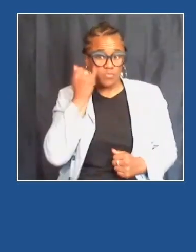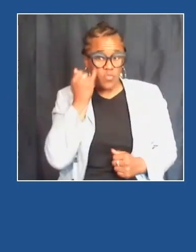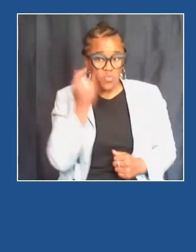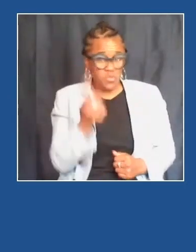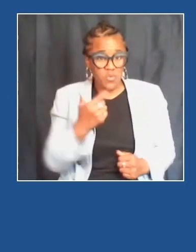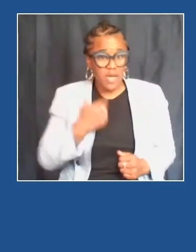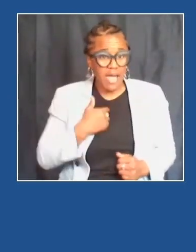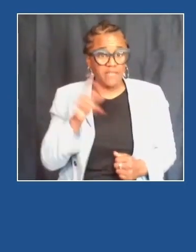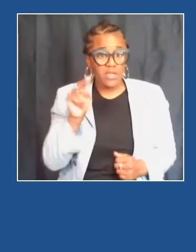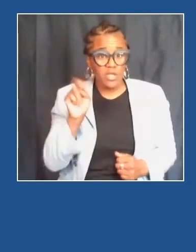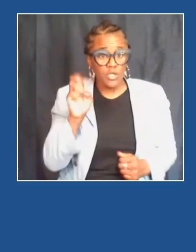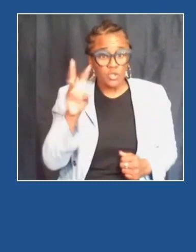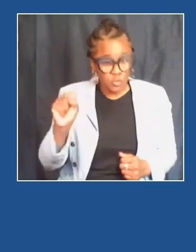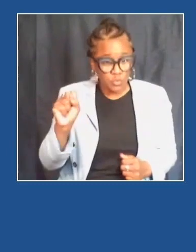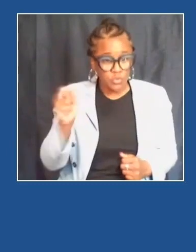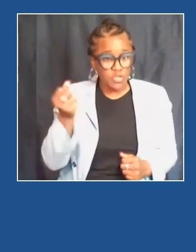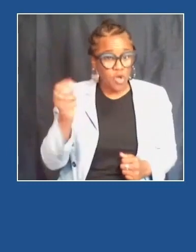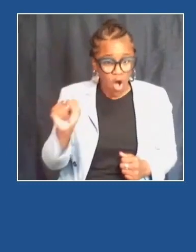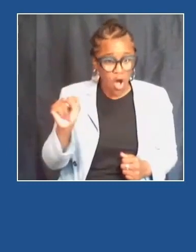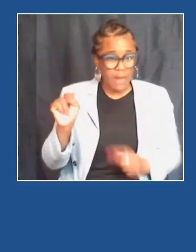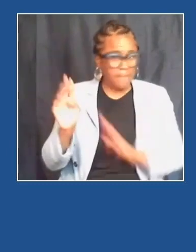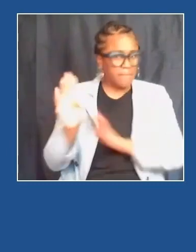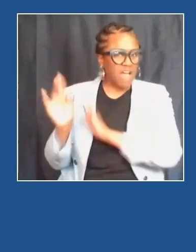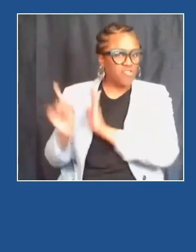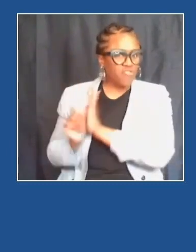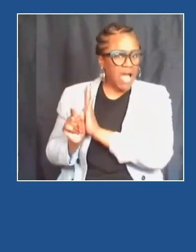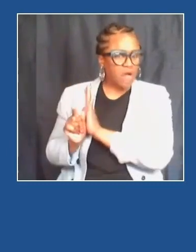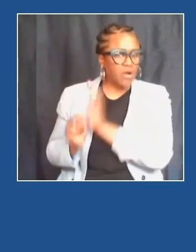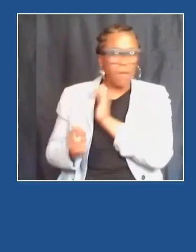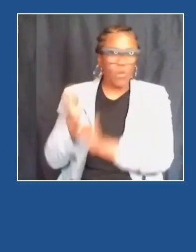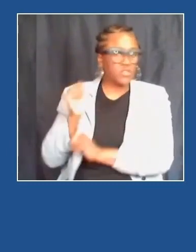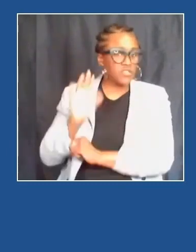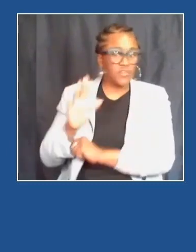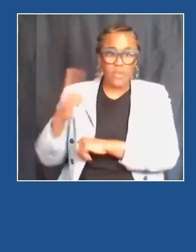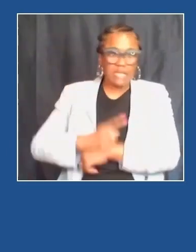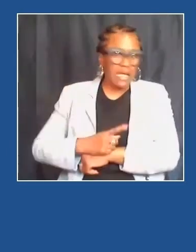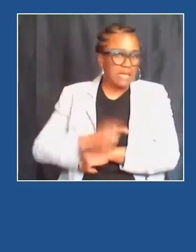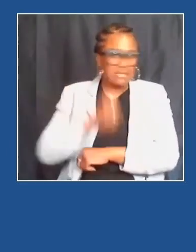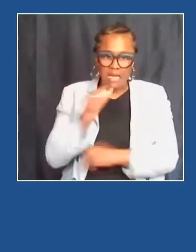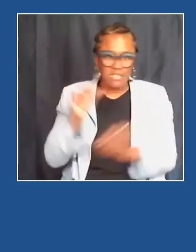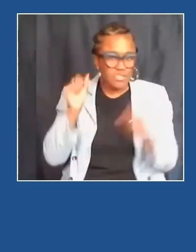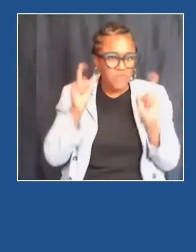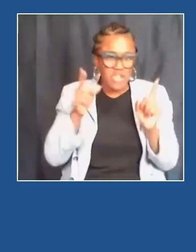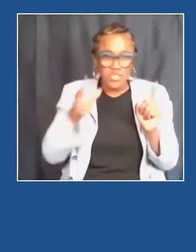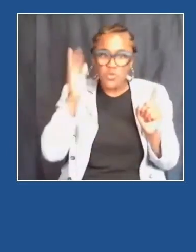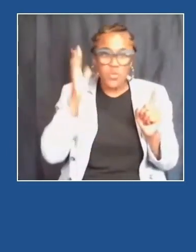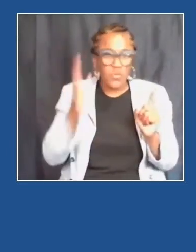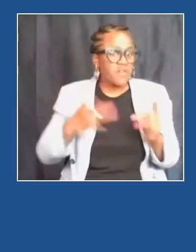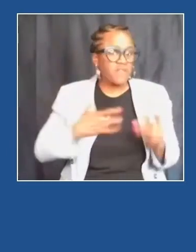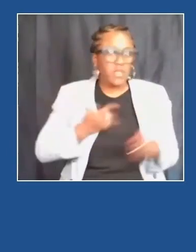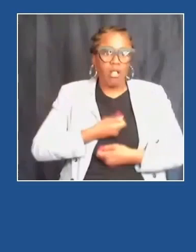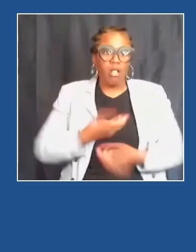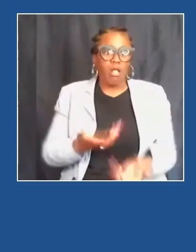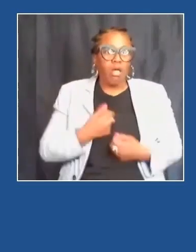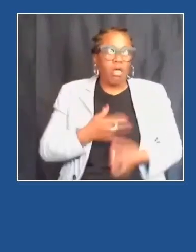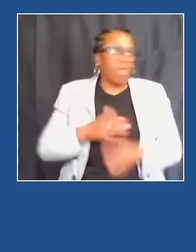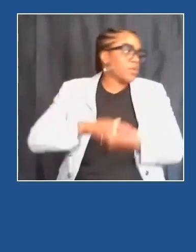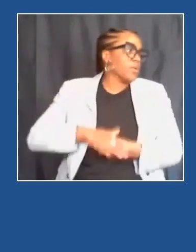the news on in the background most of your waking day, it's not surprising that you would feel frazzled and